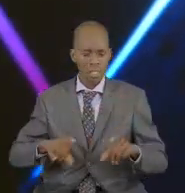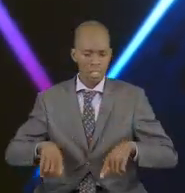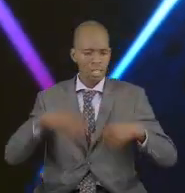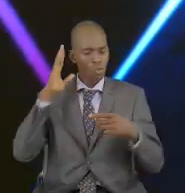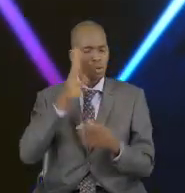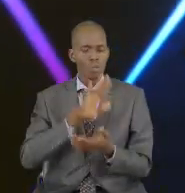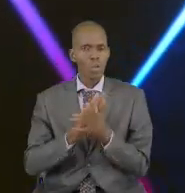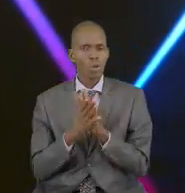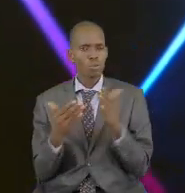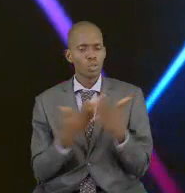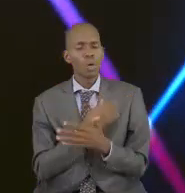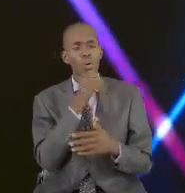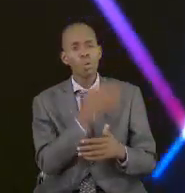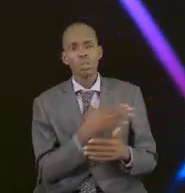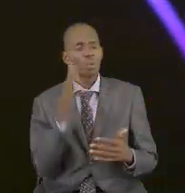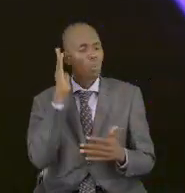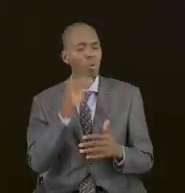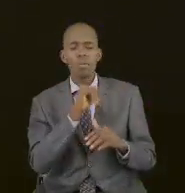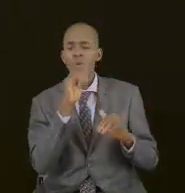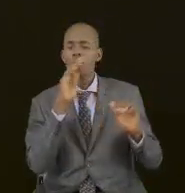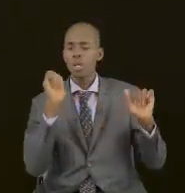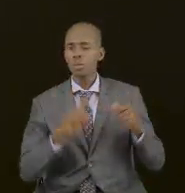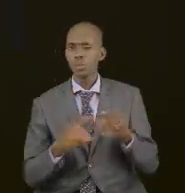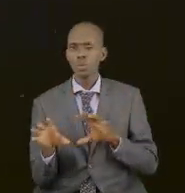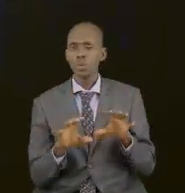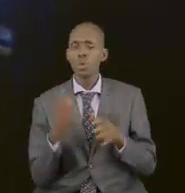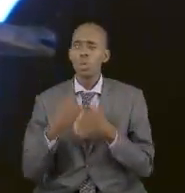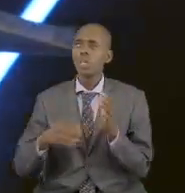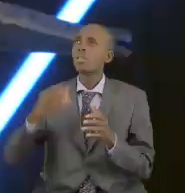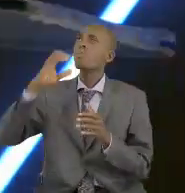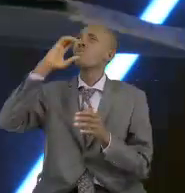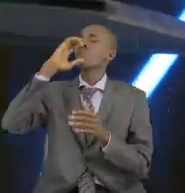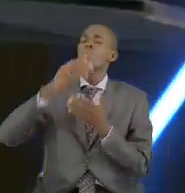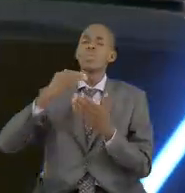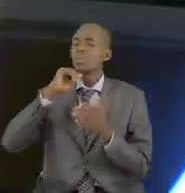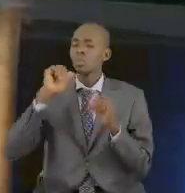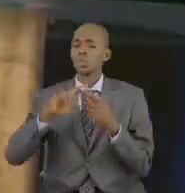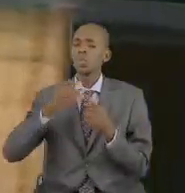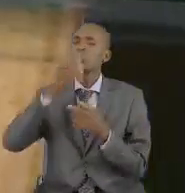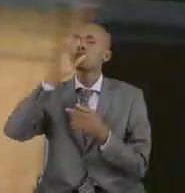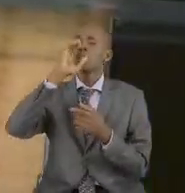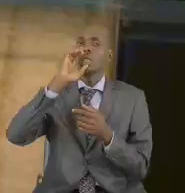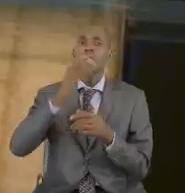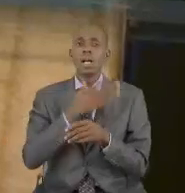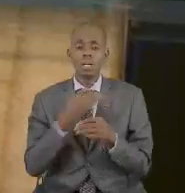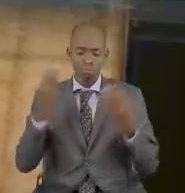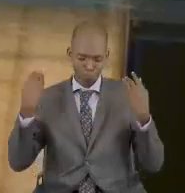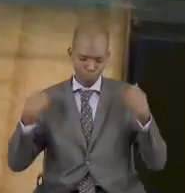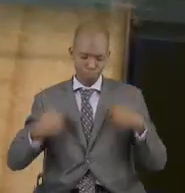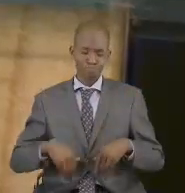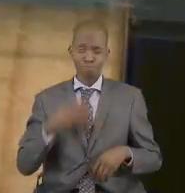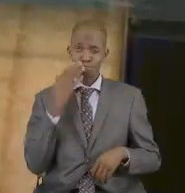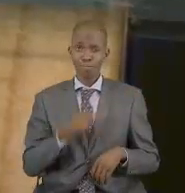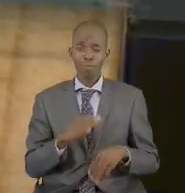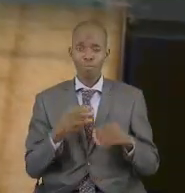do them no more. And the things he used to drink, he'll drink them no more. And the clothes he used to wear, he'll wear them